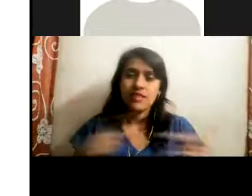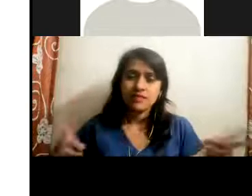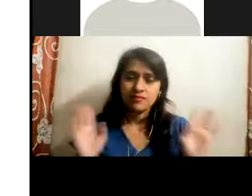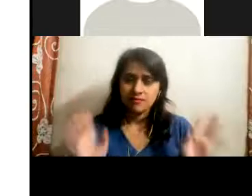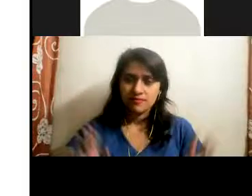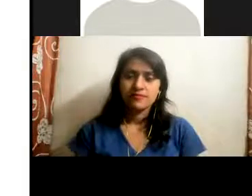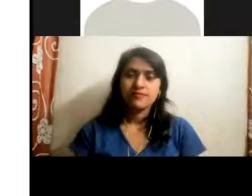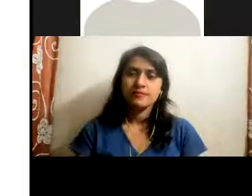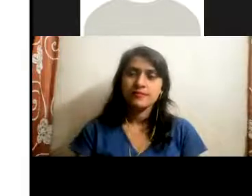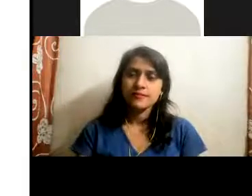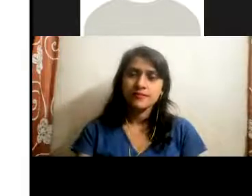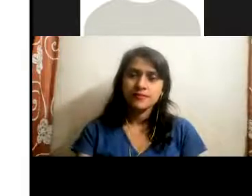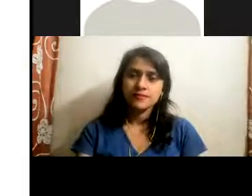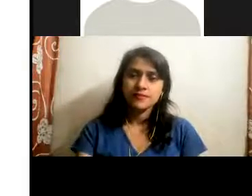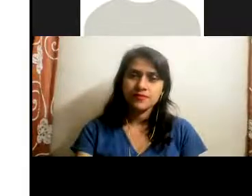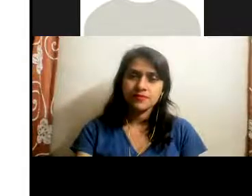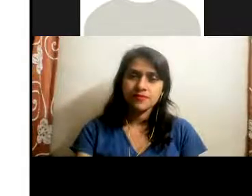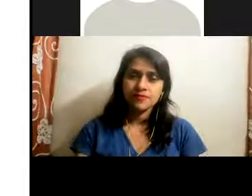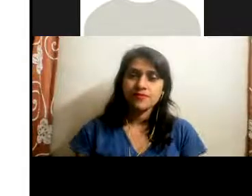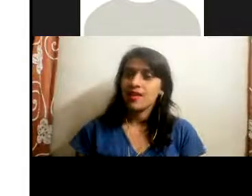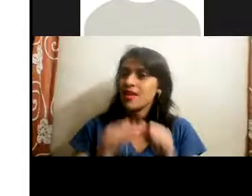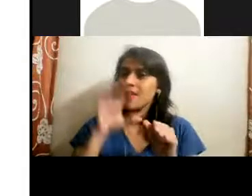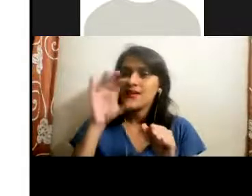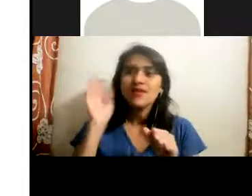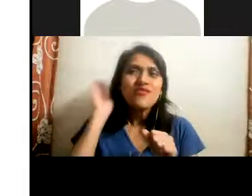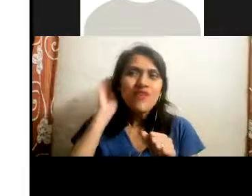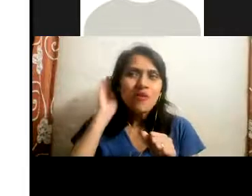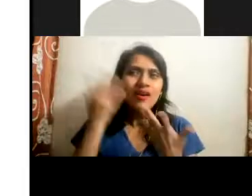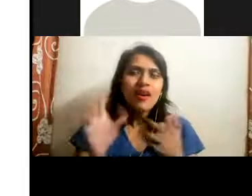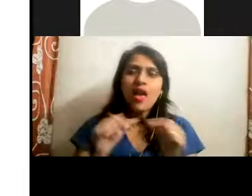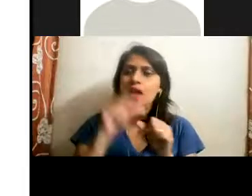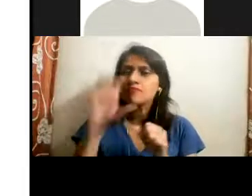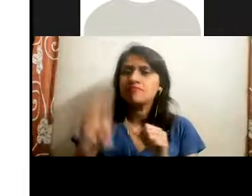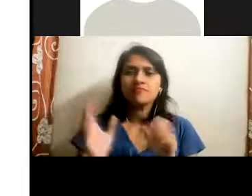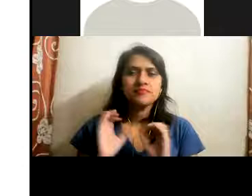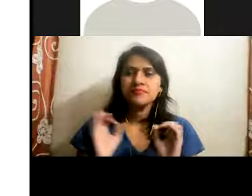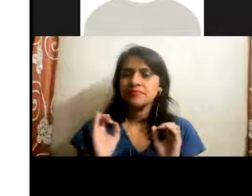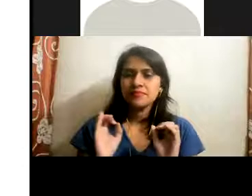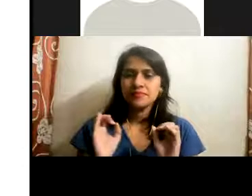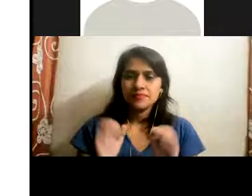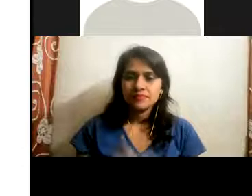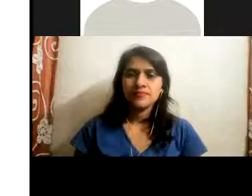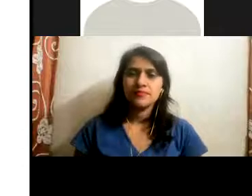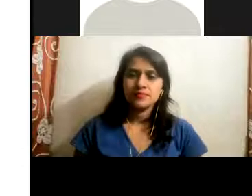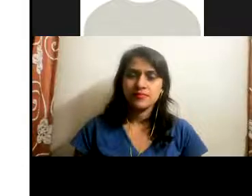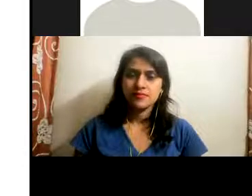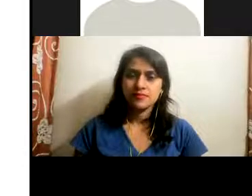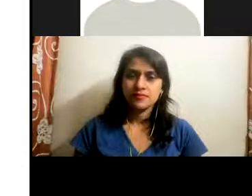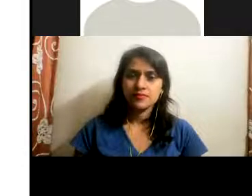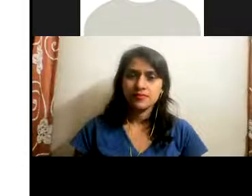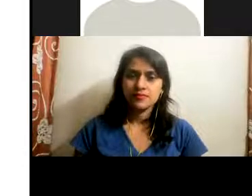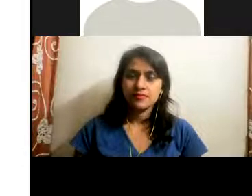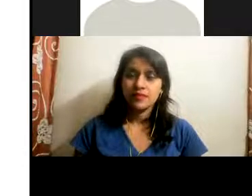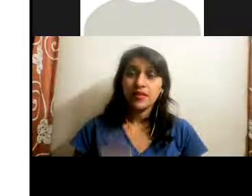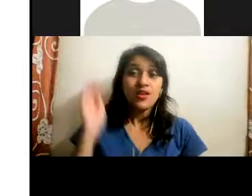with disabilities. And inaccessible health information, like we said, the health information should be accessible, should be